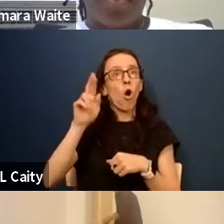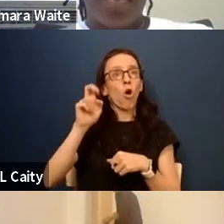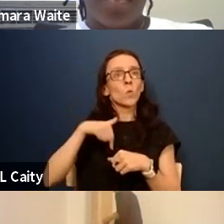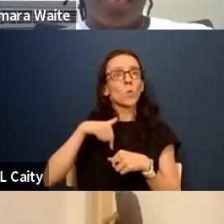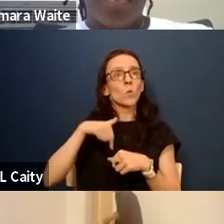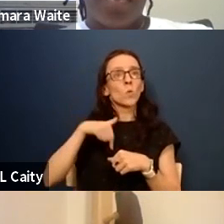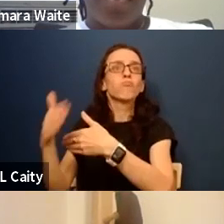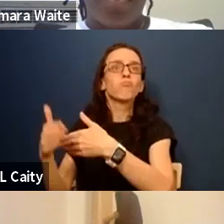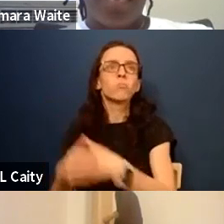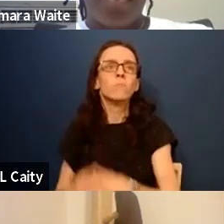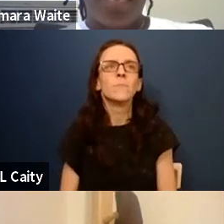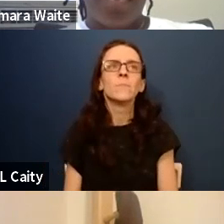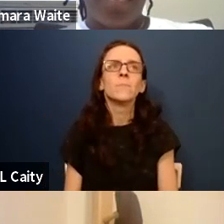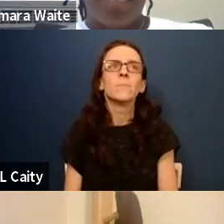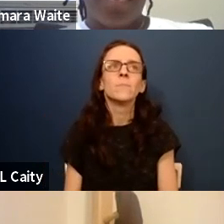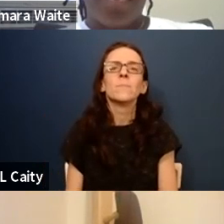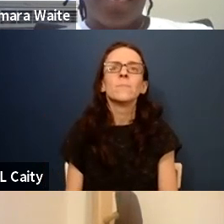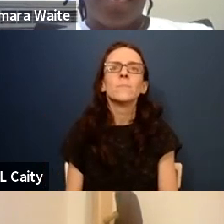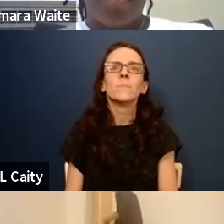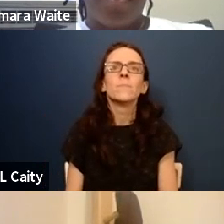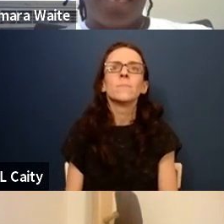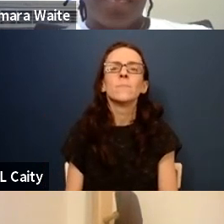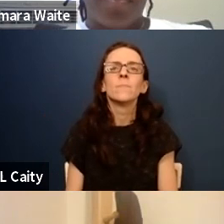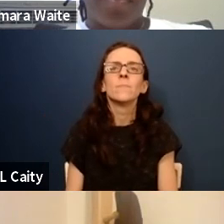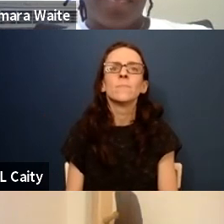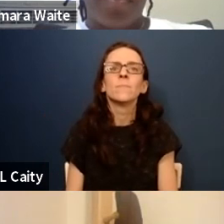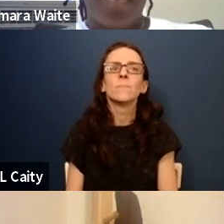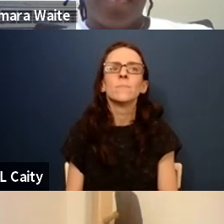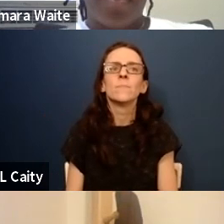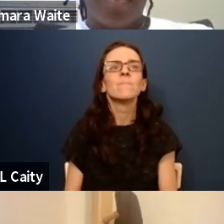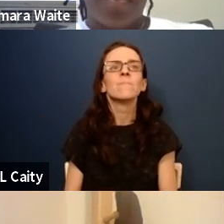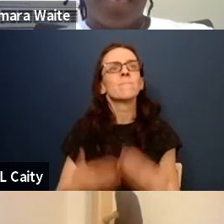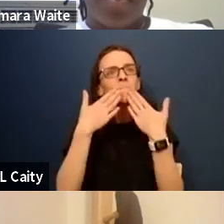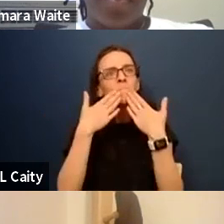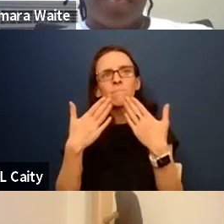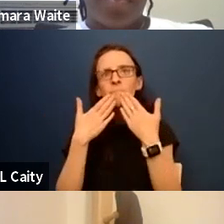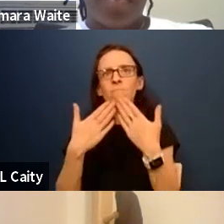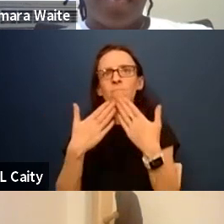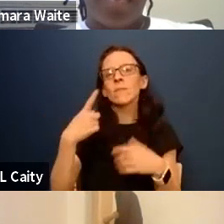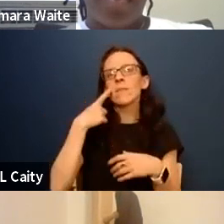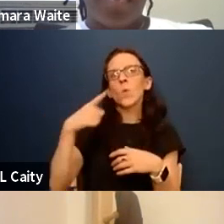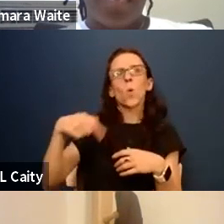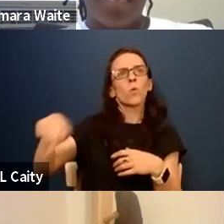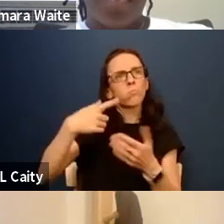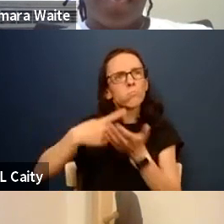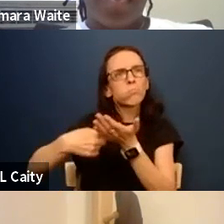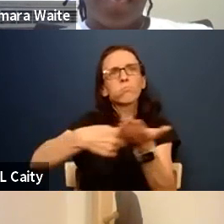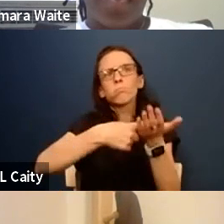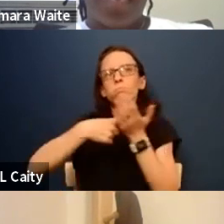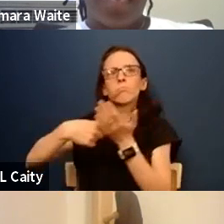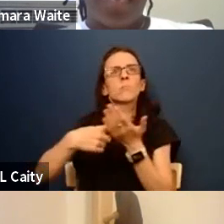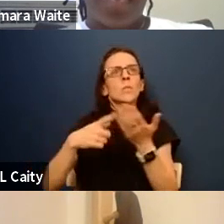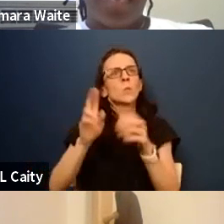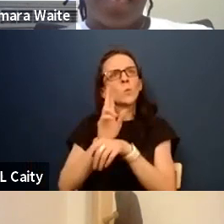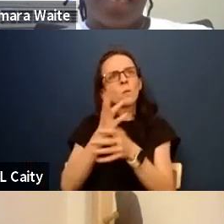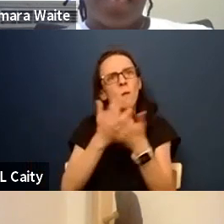Okay, so thank you for really the rigorous conversation, the thoughtful conversation